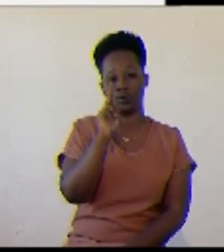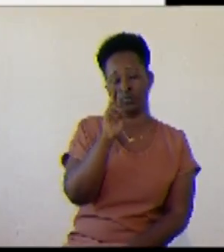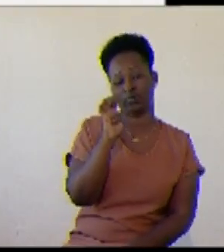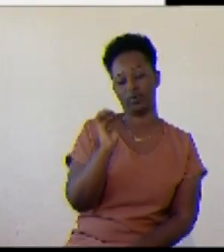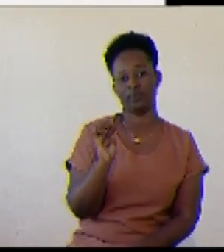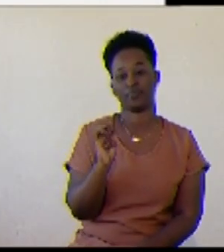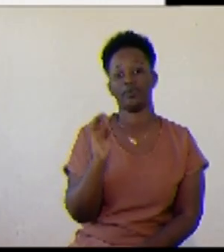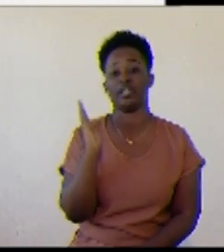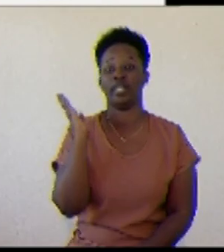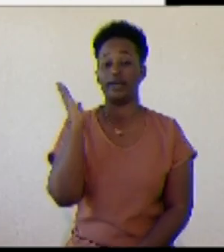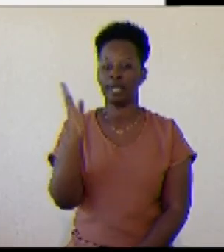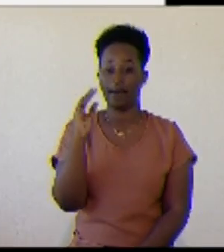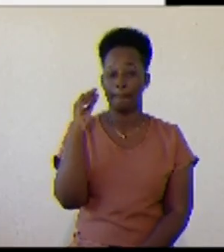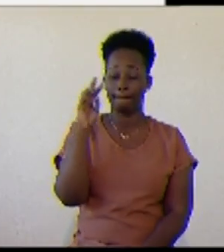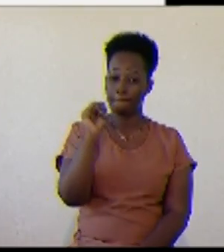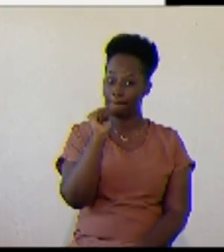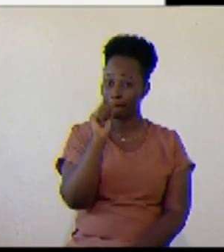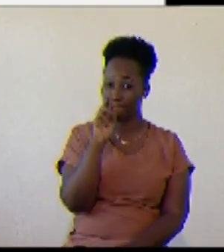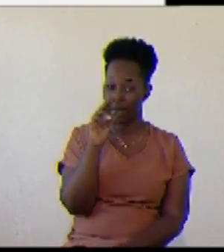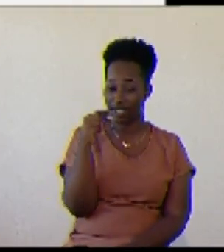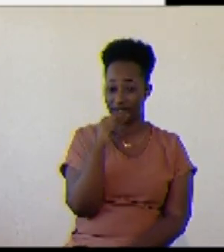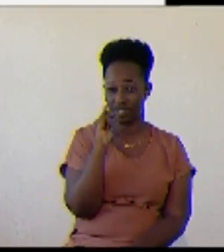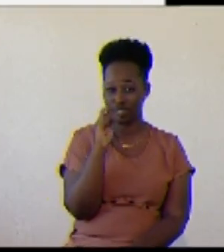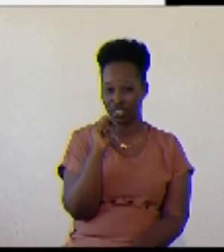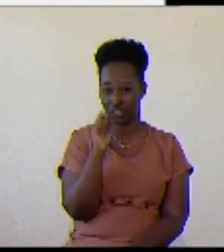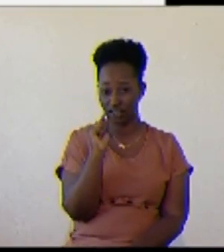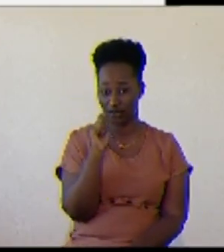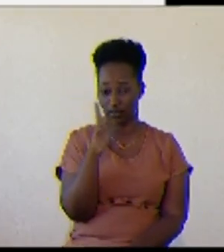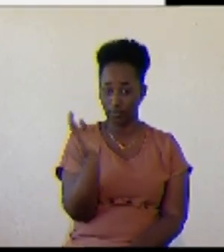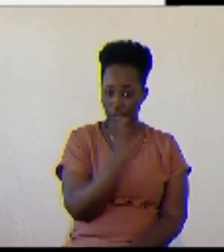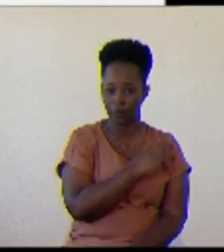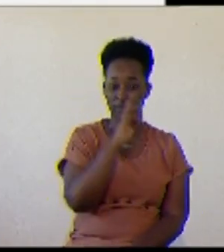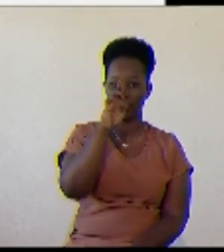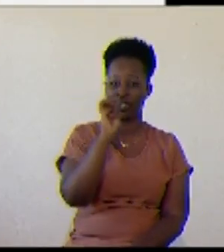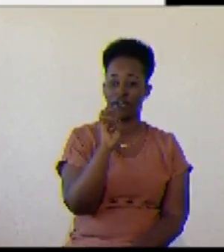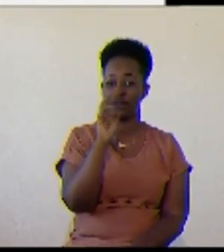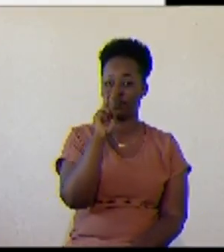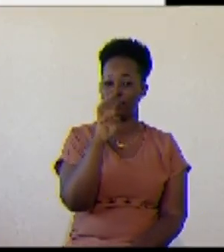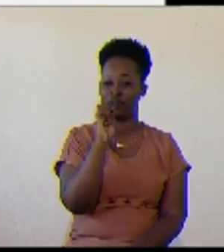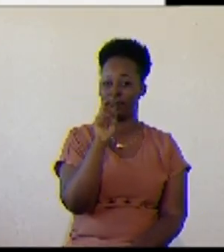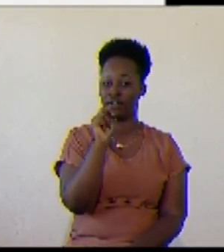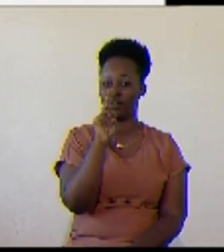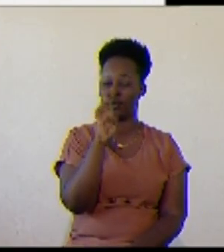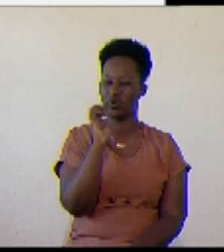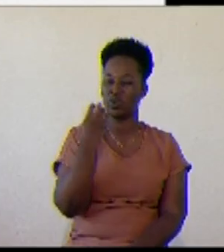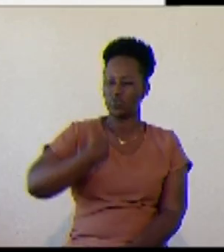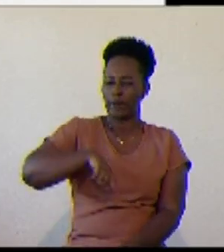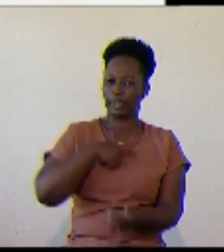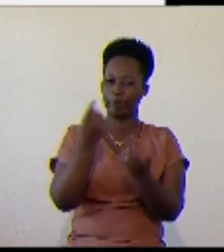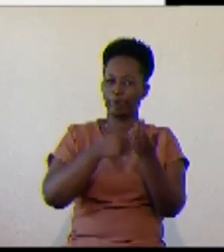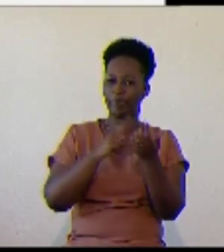revenue, how do we calculate it? So application now, as you can follow.